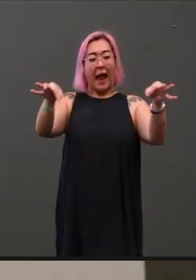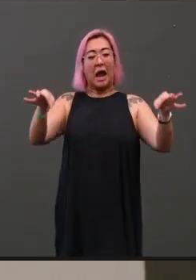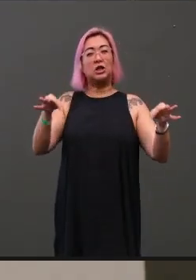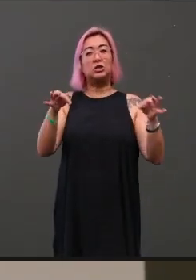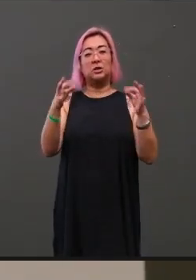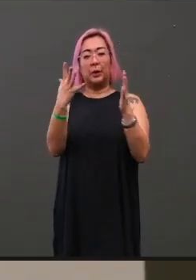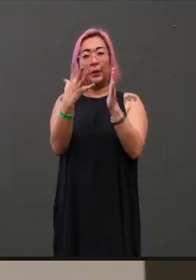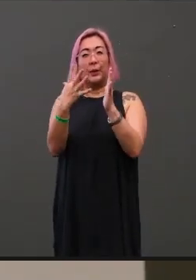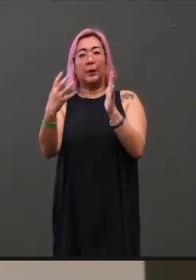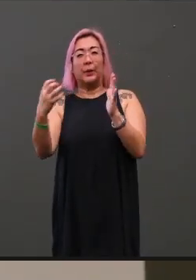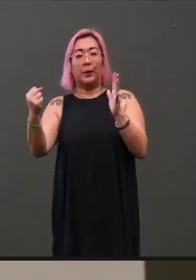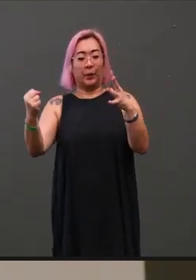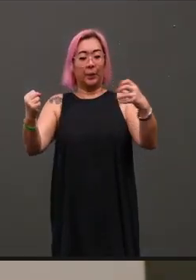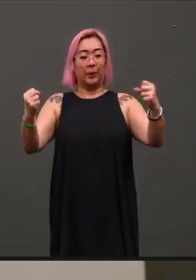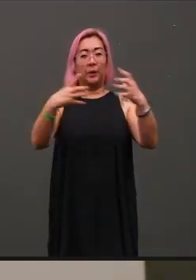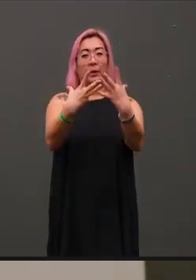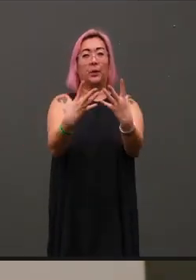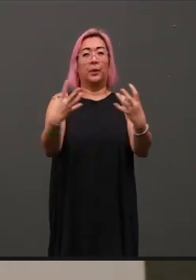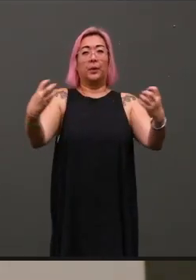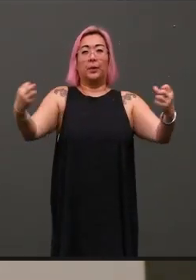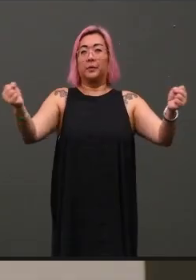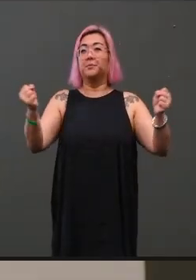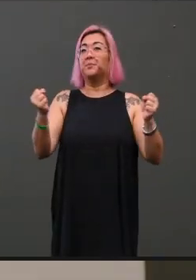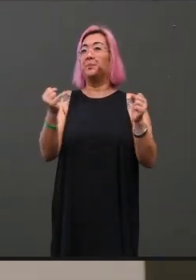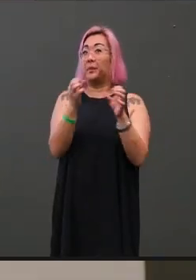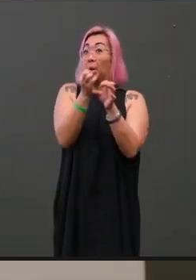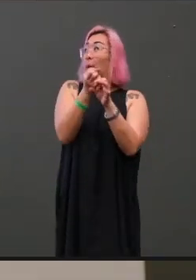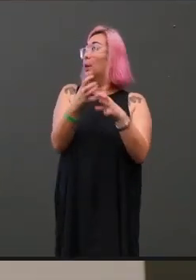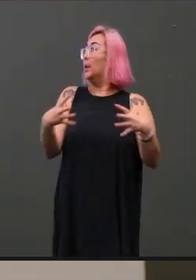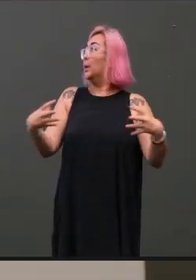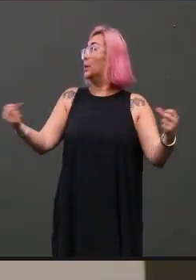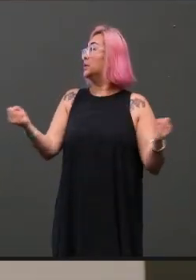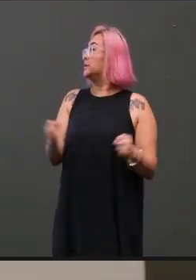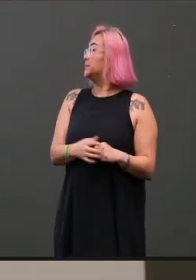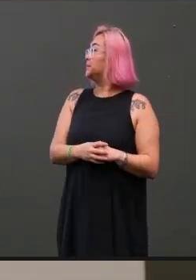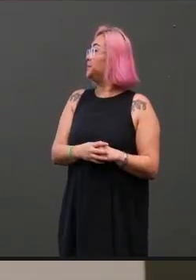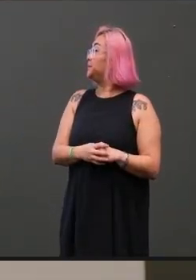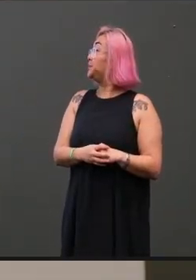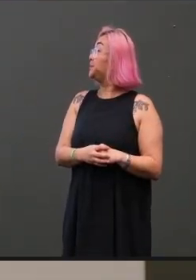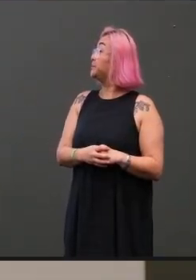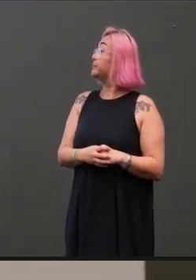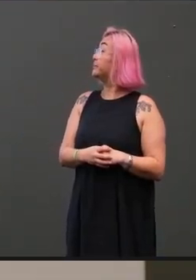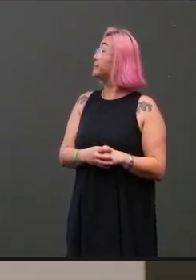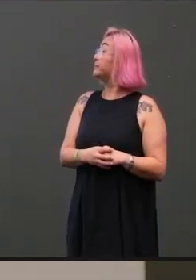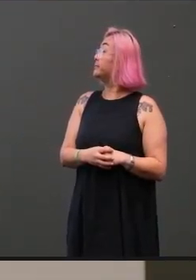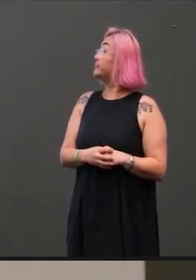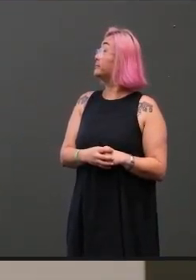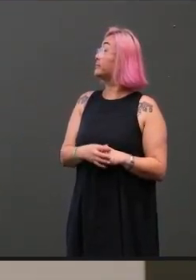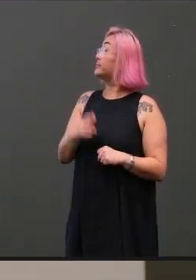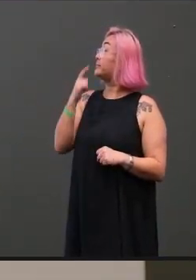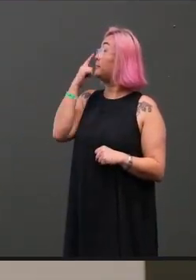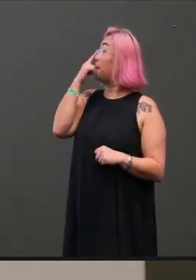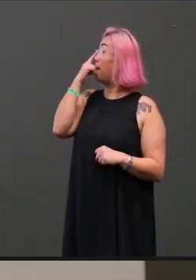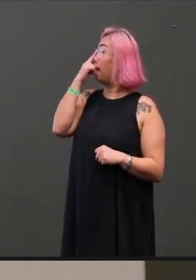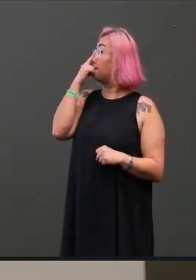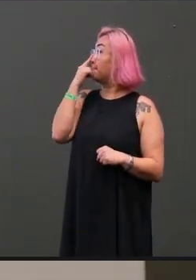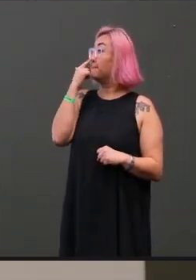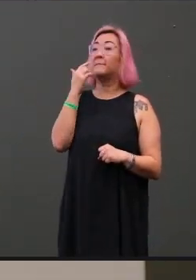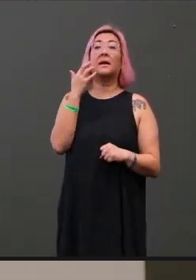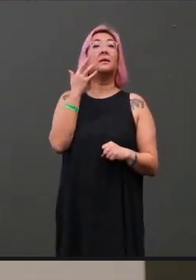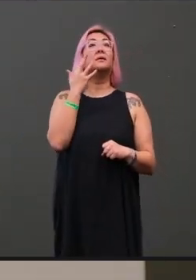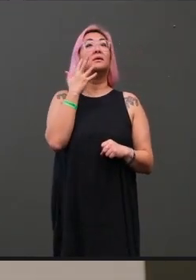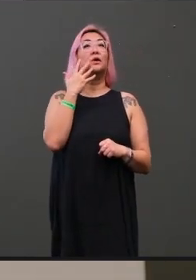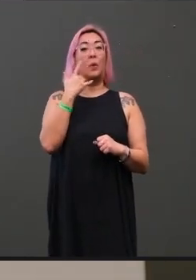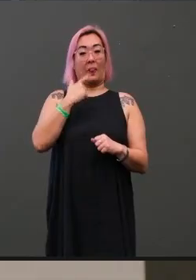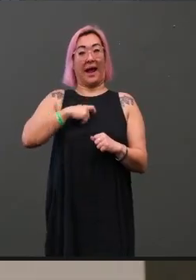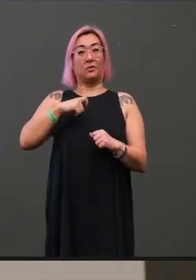tint gradually change. Ooh. There we go. As the character walks in and out. But it's